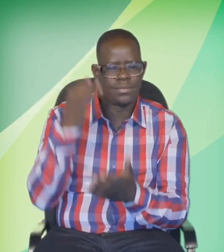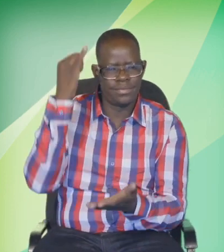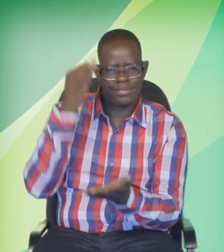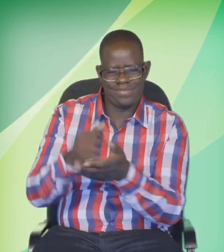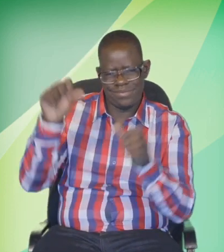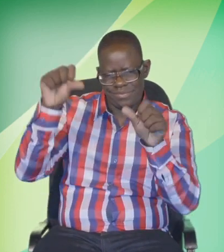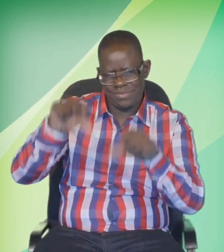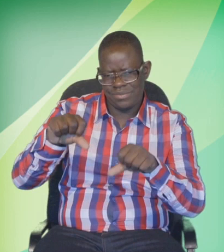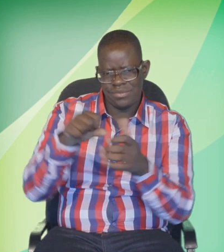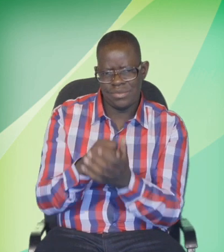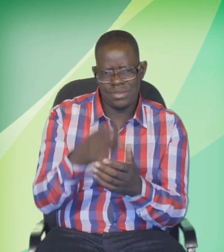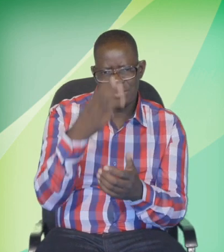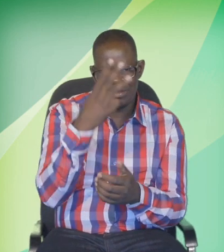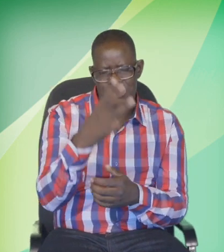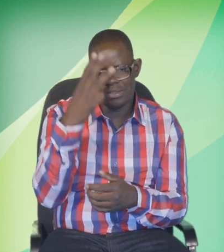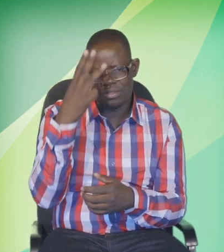debts